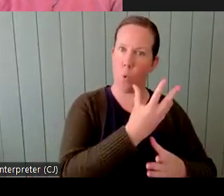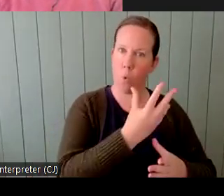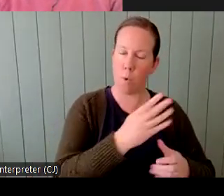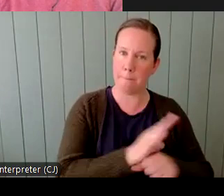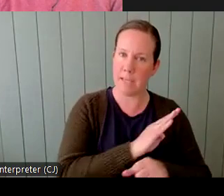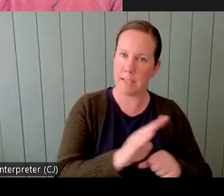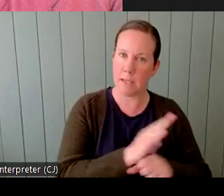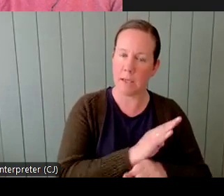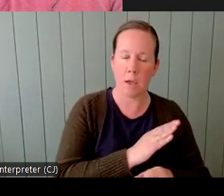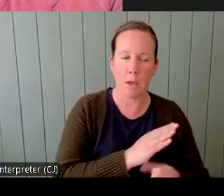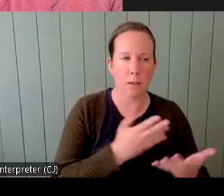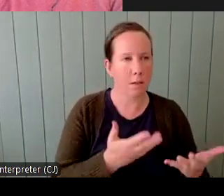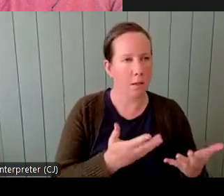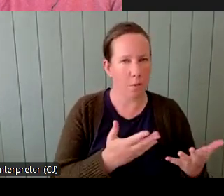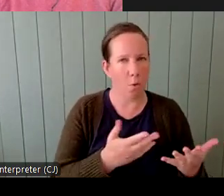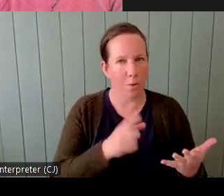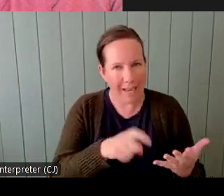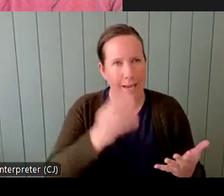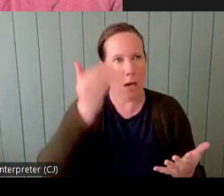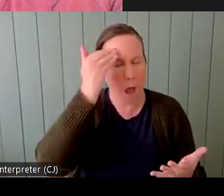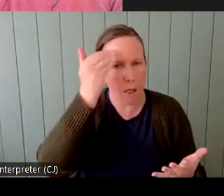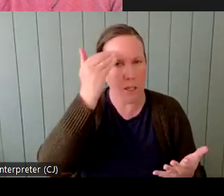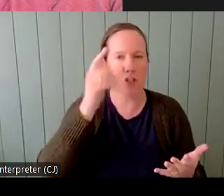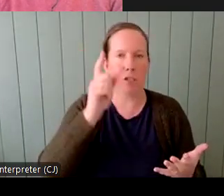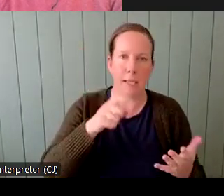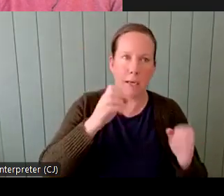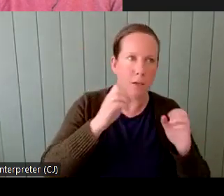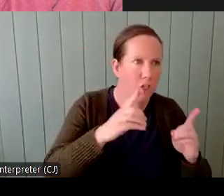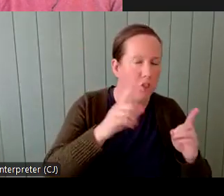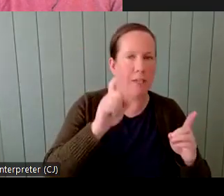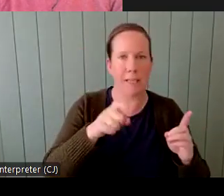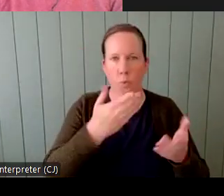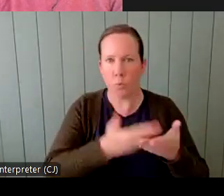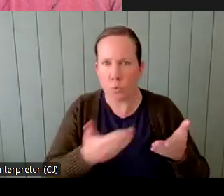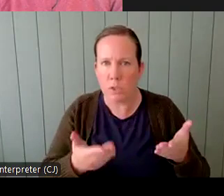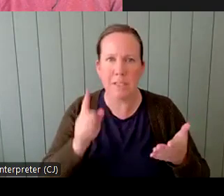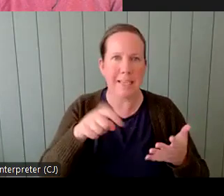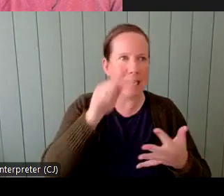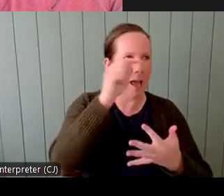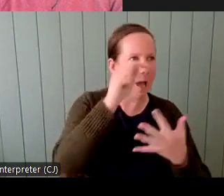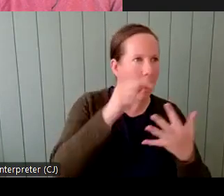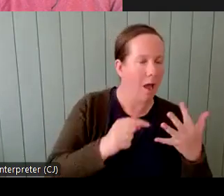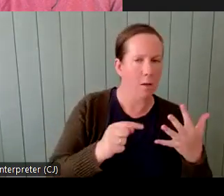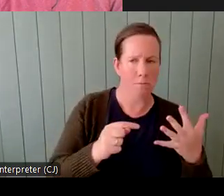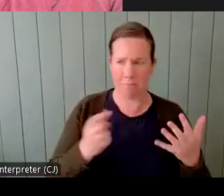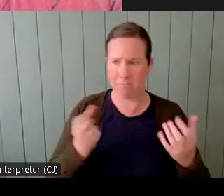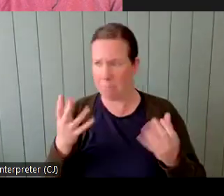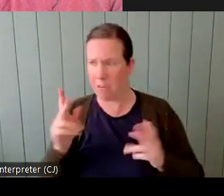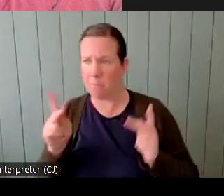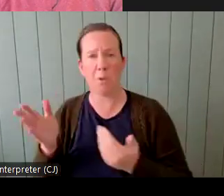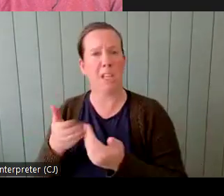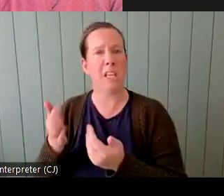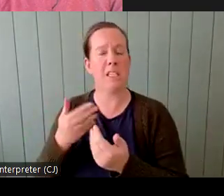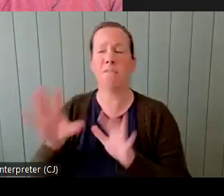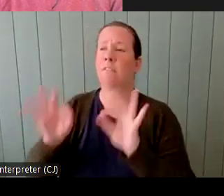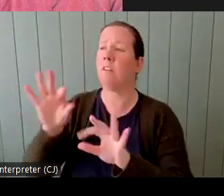to everybody, whether it is through SBDCs or other organizations, support organizations, is not so easily